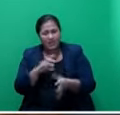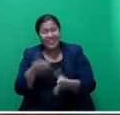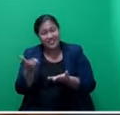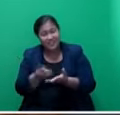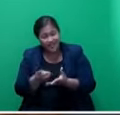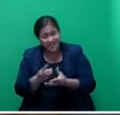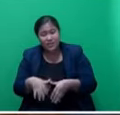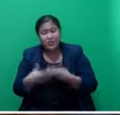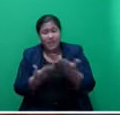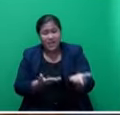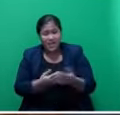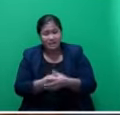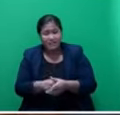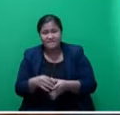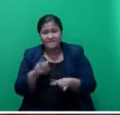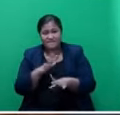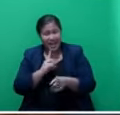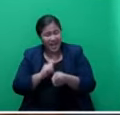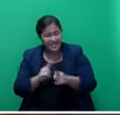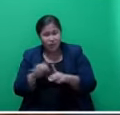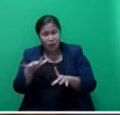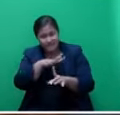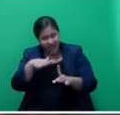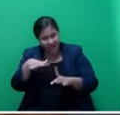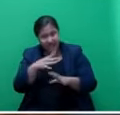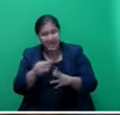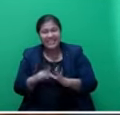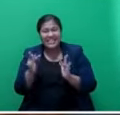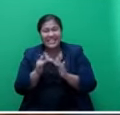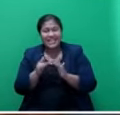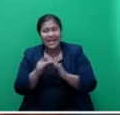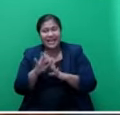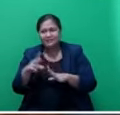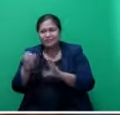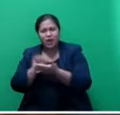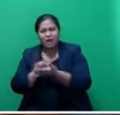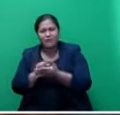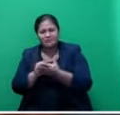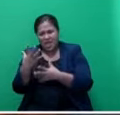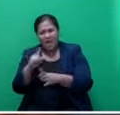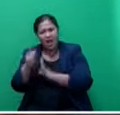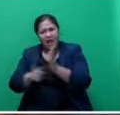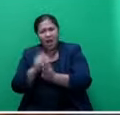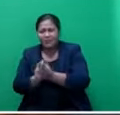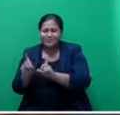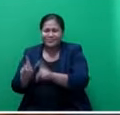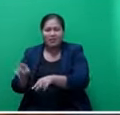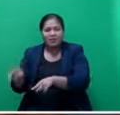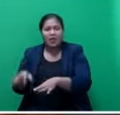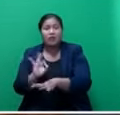the free and fast Wi-Fi, the internet cafes where they spend hours. It's not for studying. It's not for